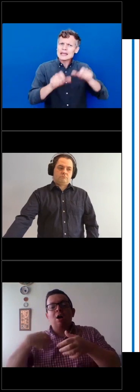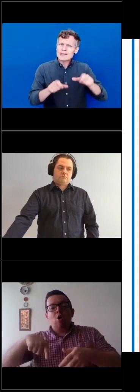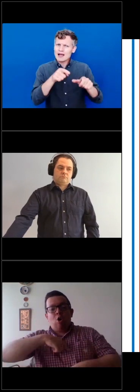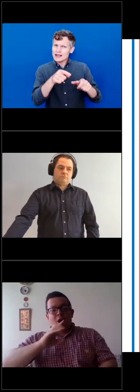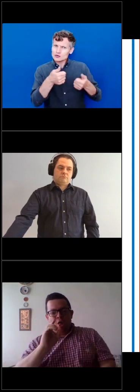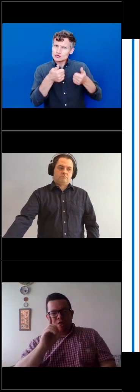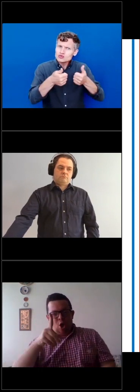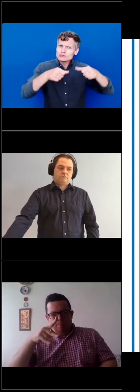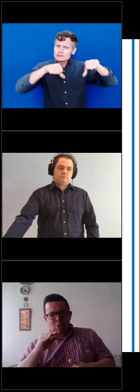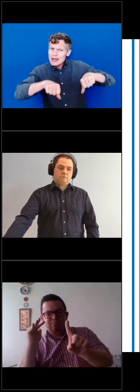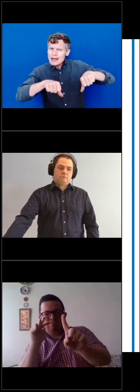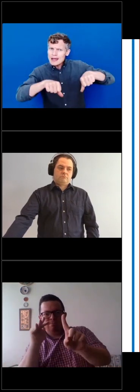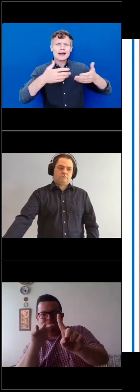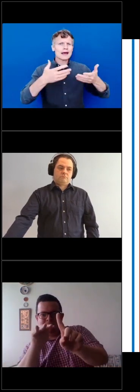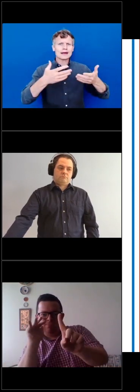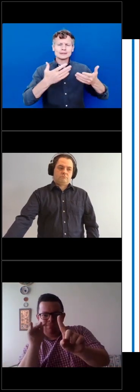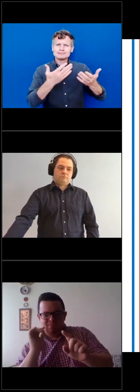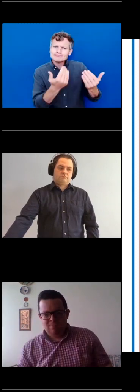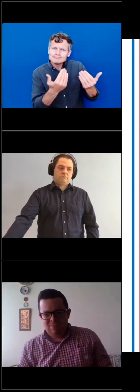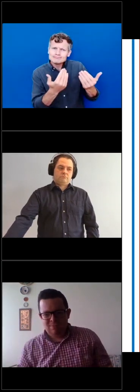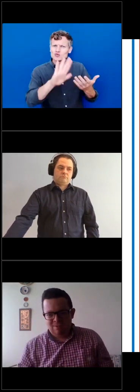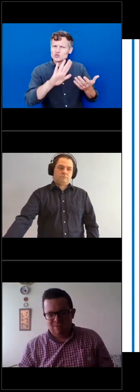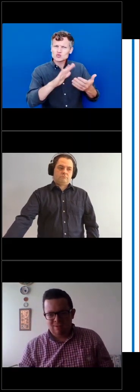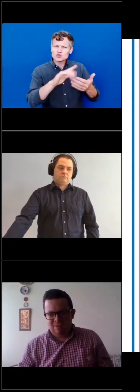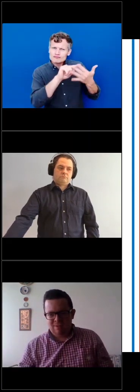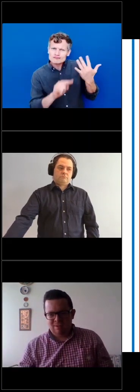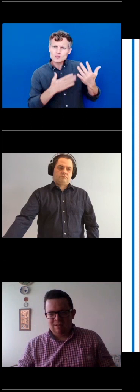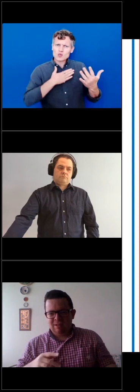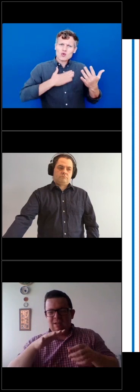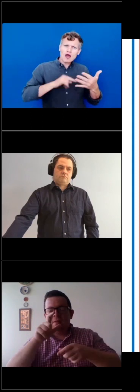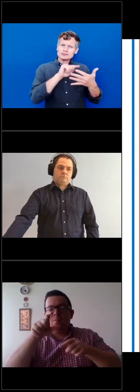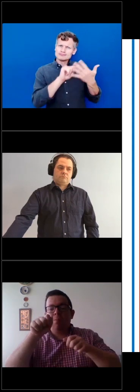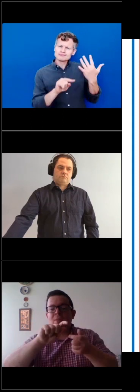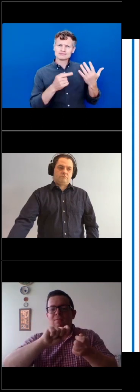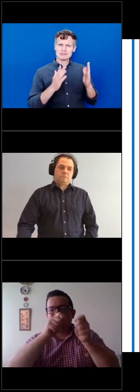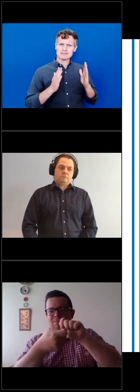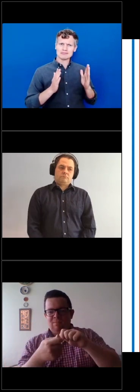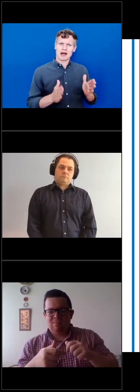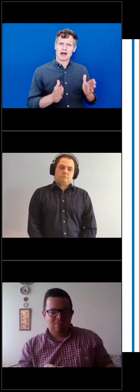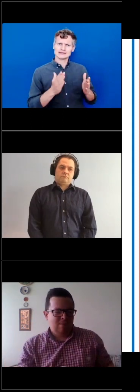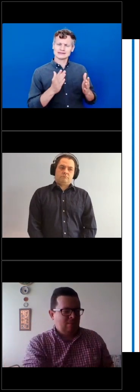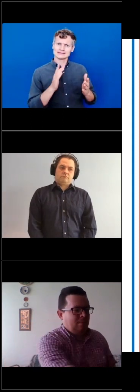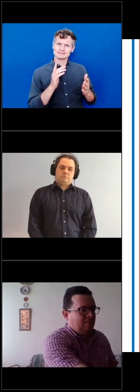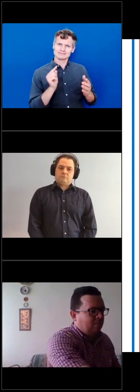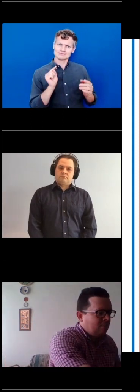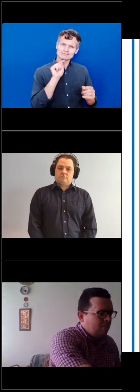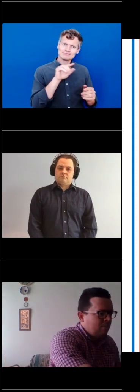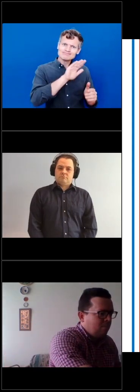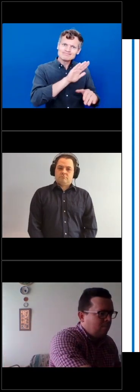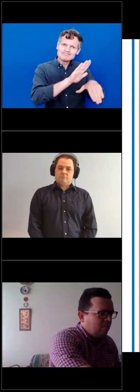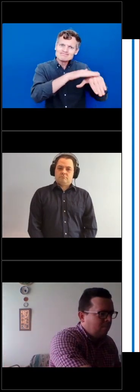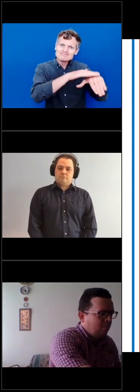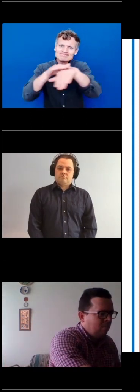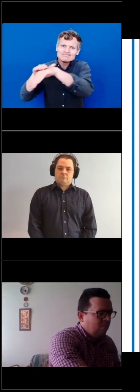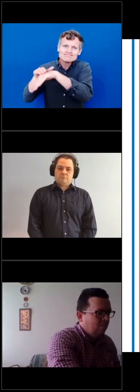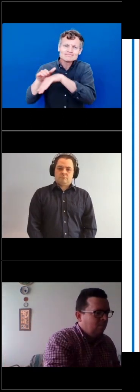is their necessities in this time. So in order to have the OPDs